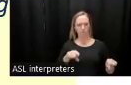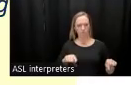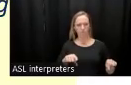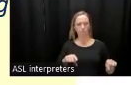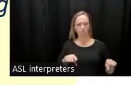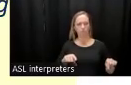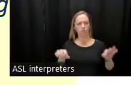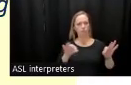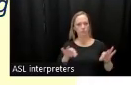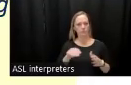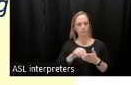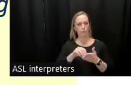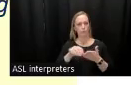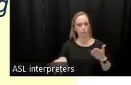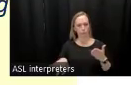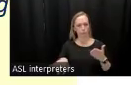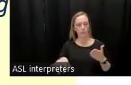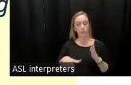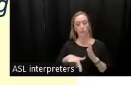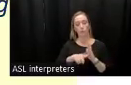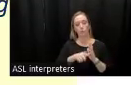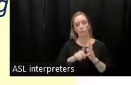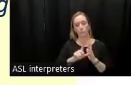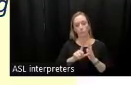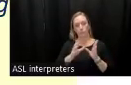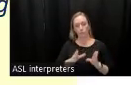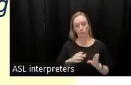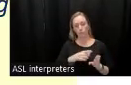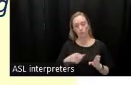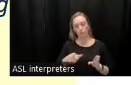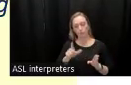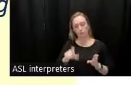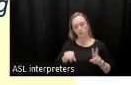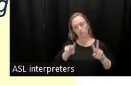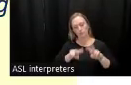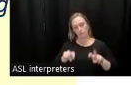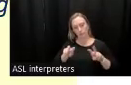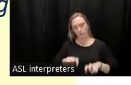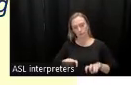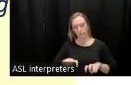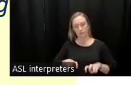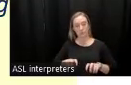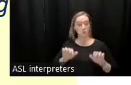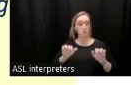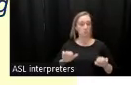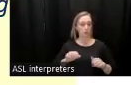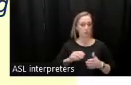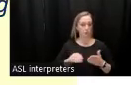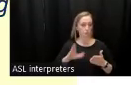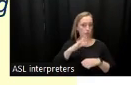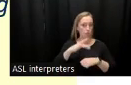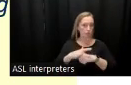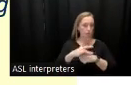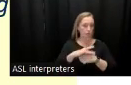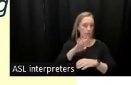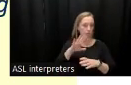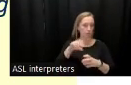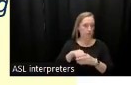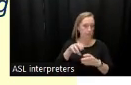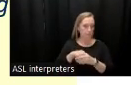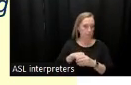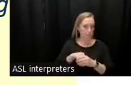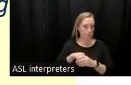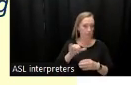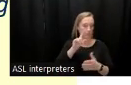students. And so reviewers are asked to assess whether it's likely that students will be available to participate in the research